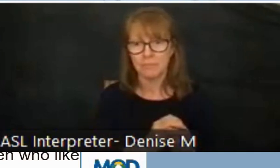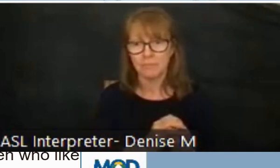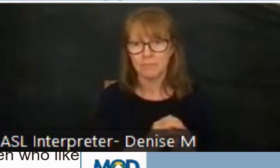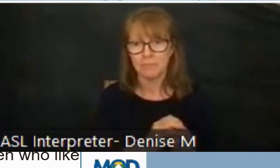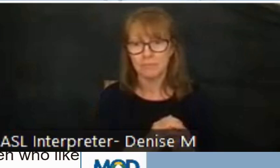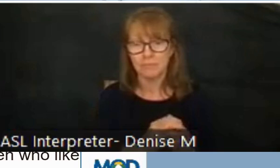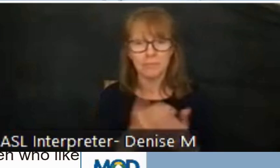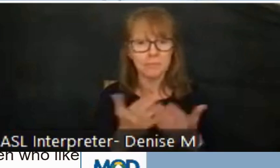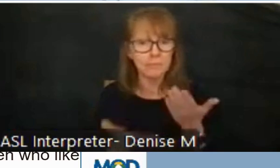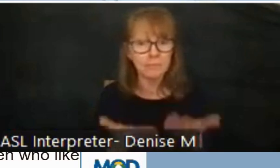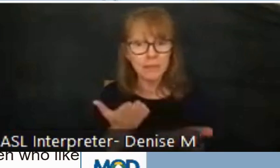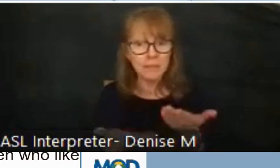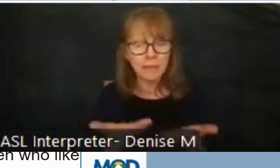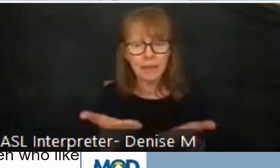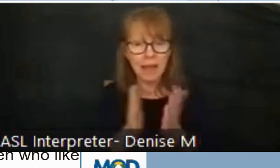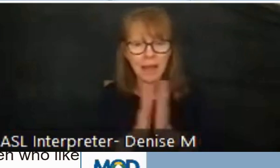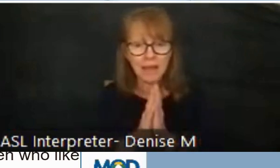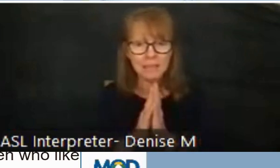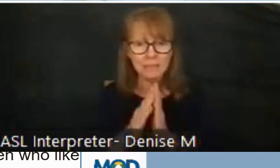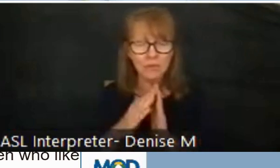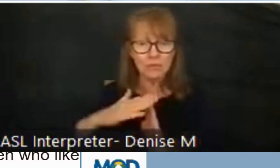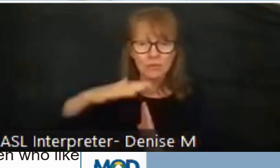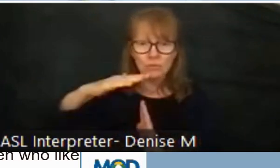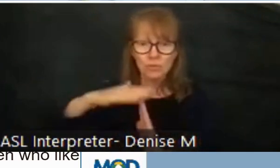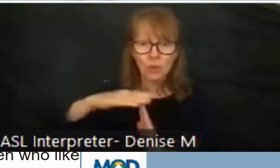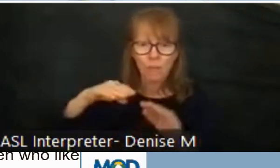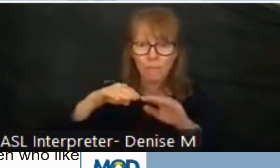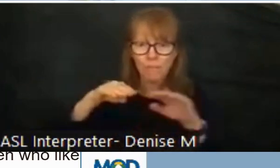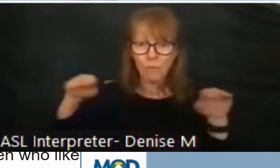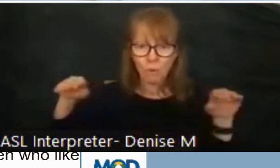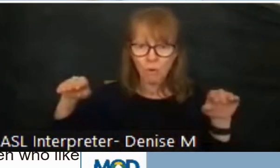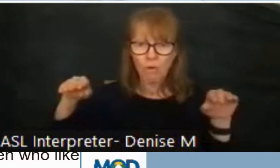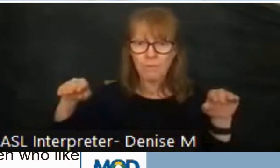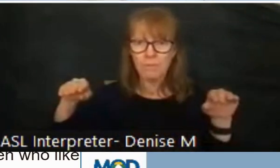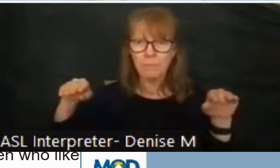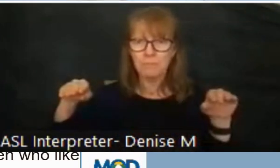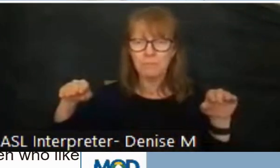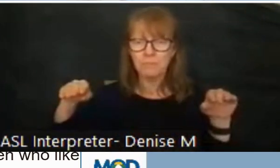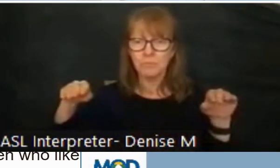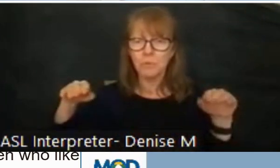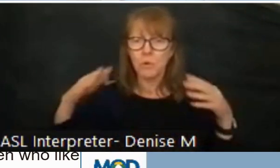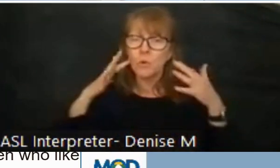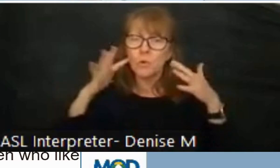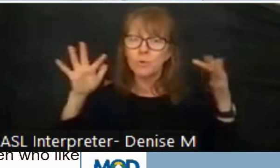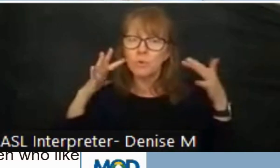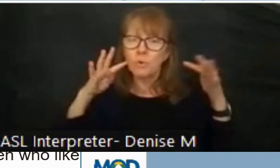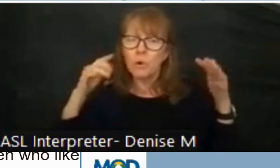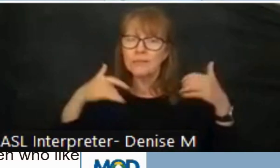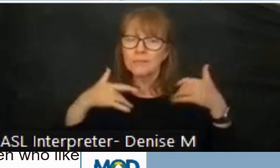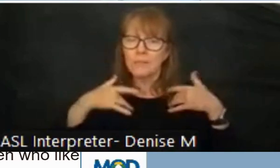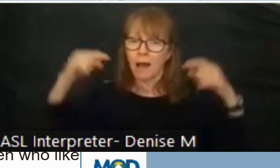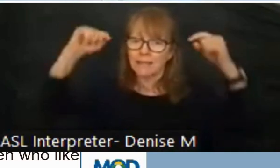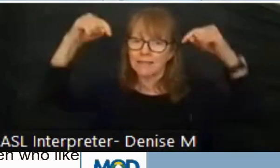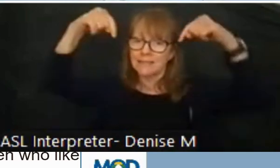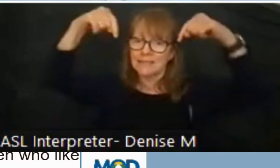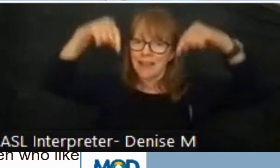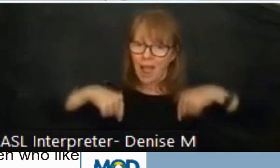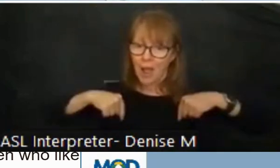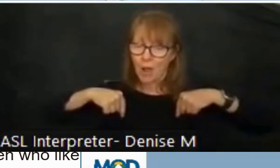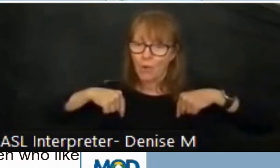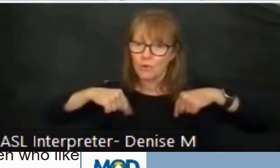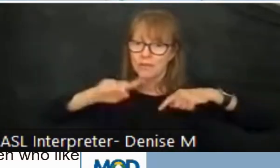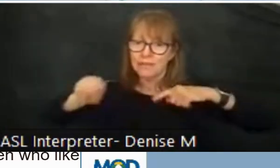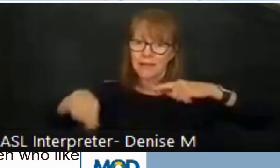for a top floor unit because noise often comes down from above more than from other